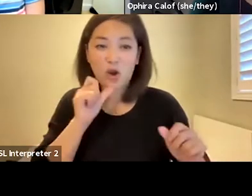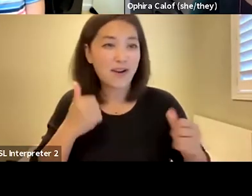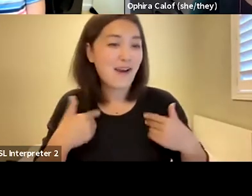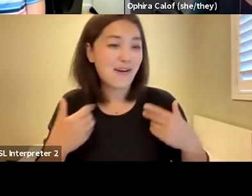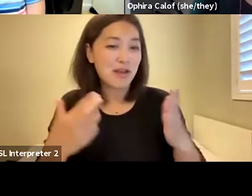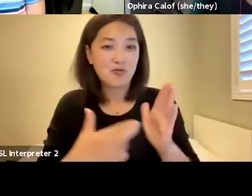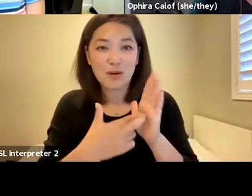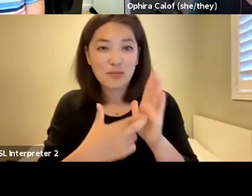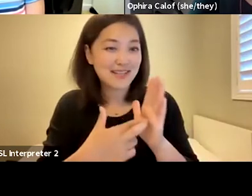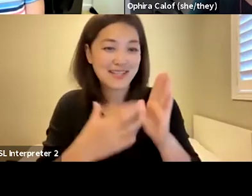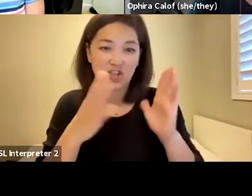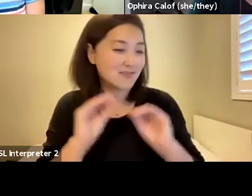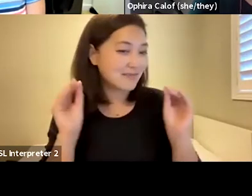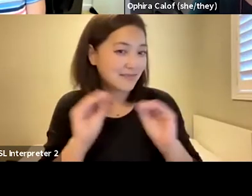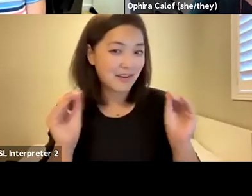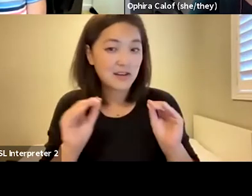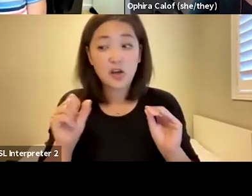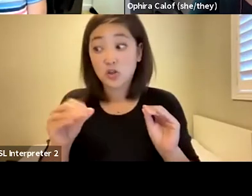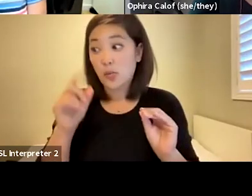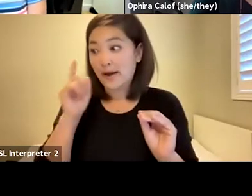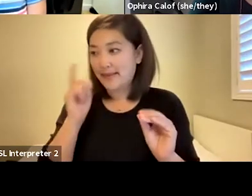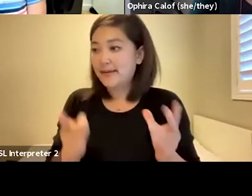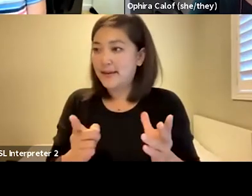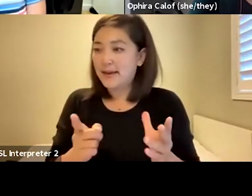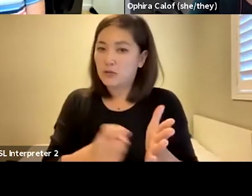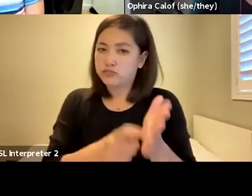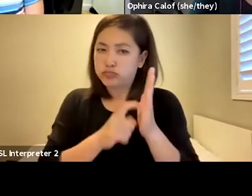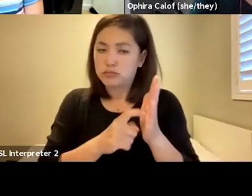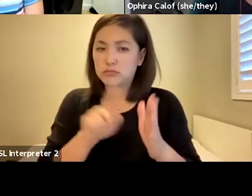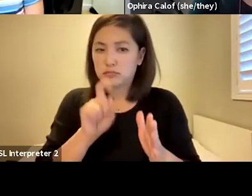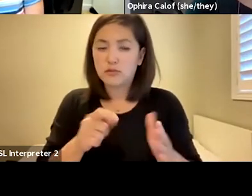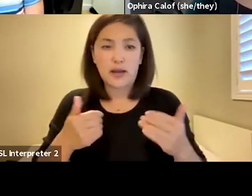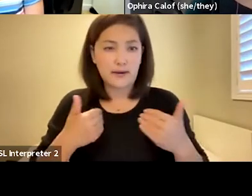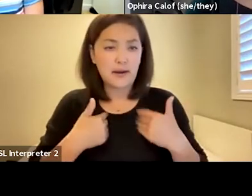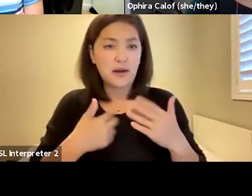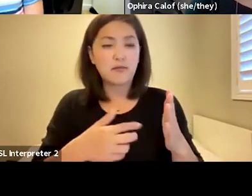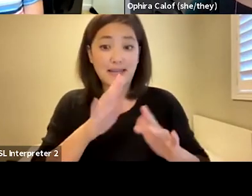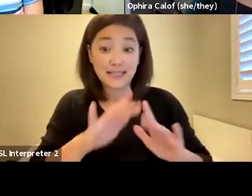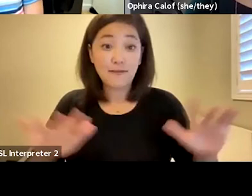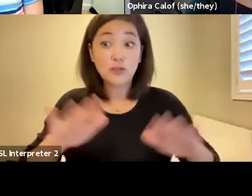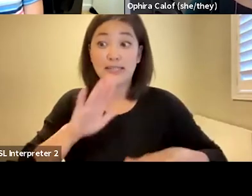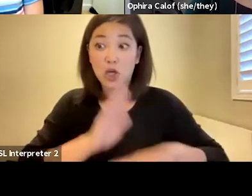for the most part, I think mandates for diversity have increased on-screen representation, but also